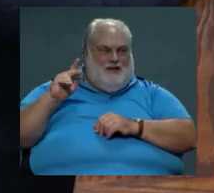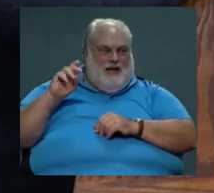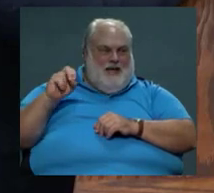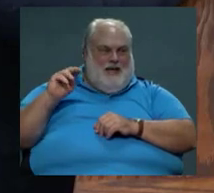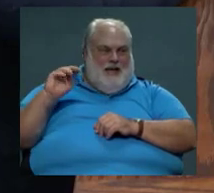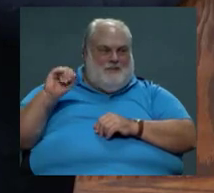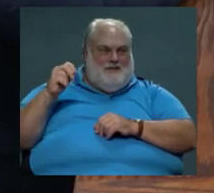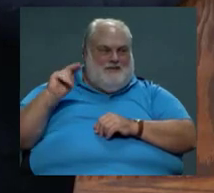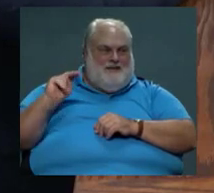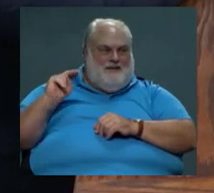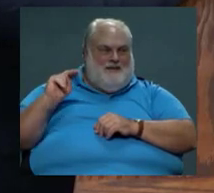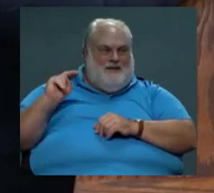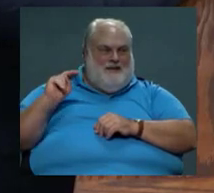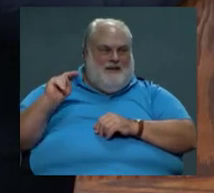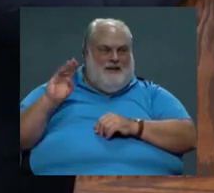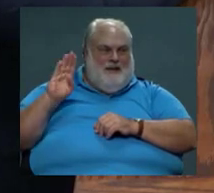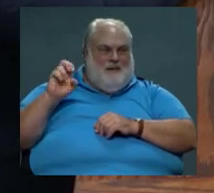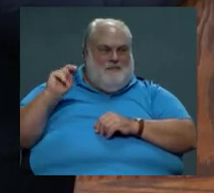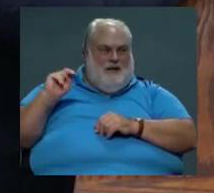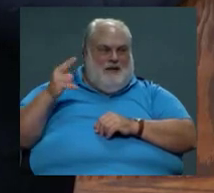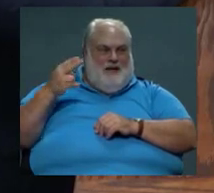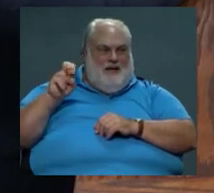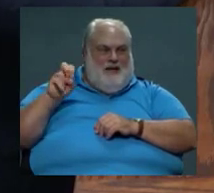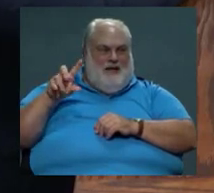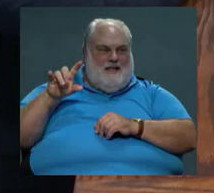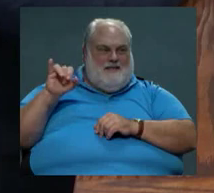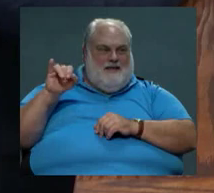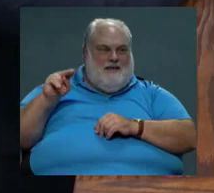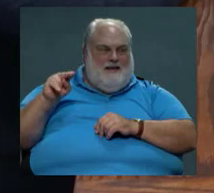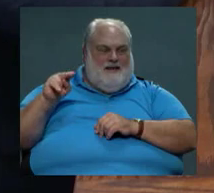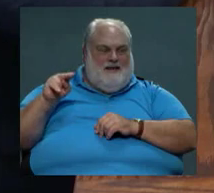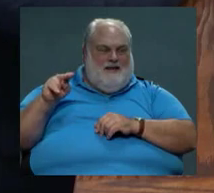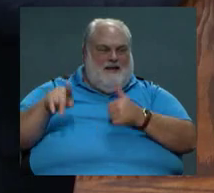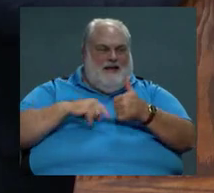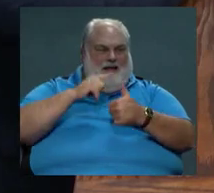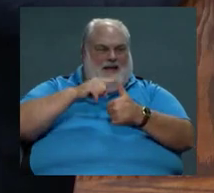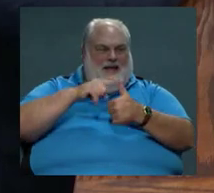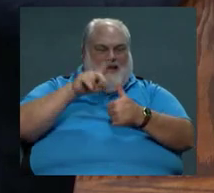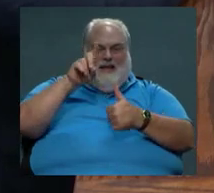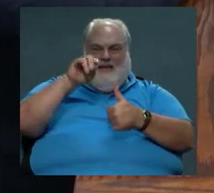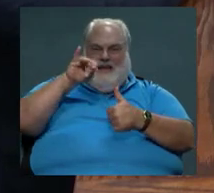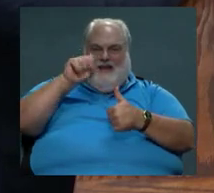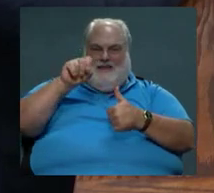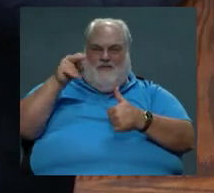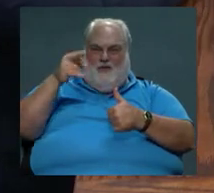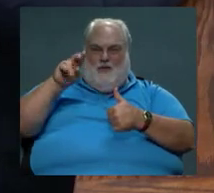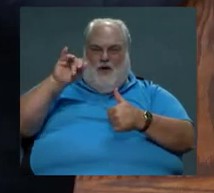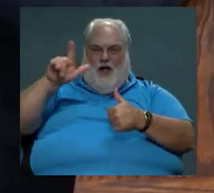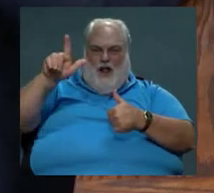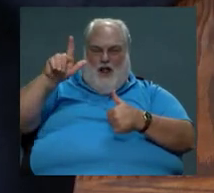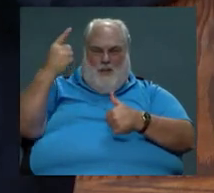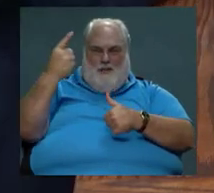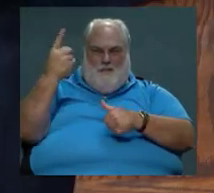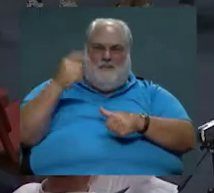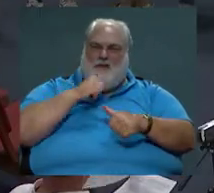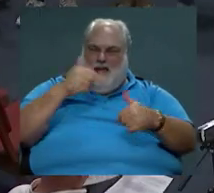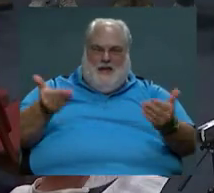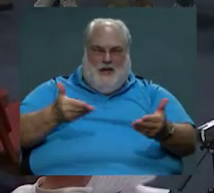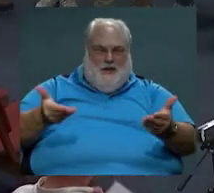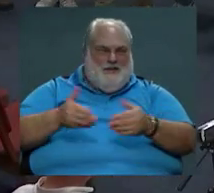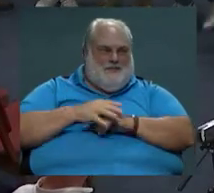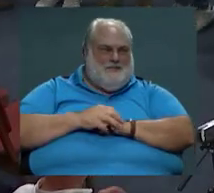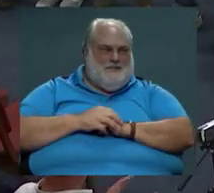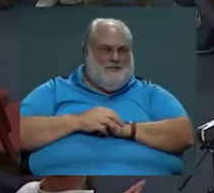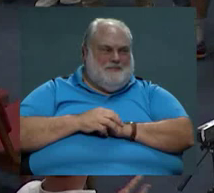Maxson. Ben Heflin. And there's Dennis Verall. One missing. Okay, very good. Thank you, guys.